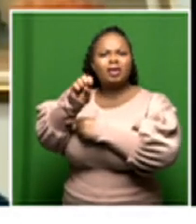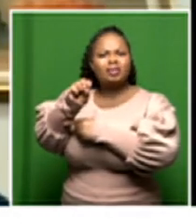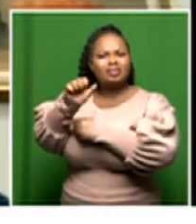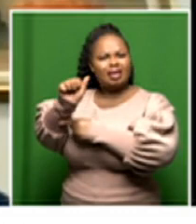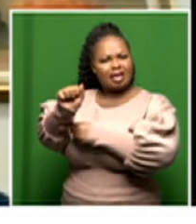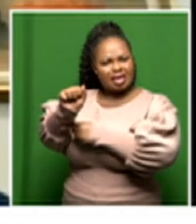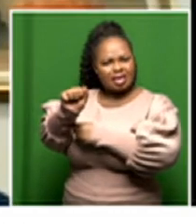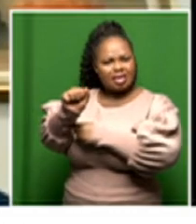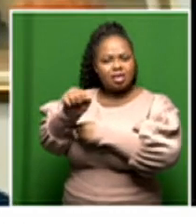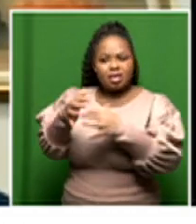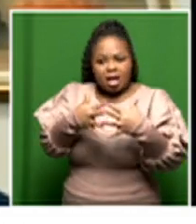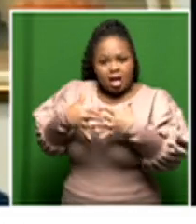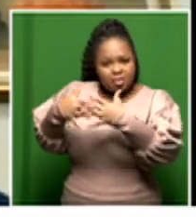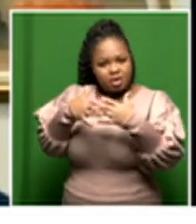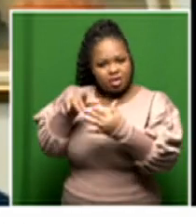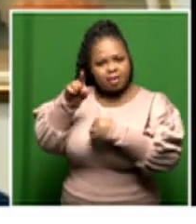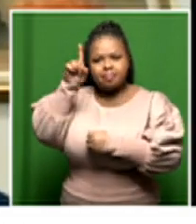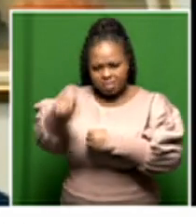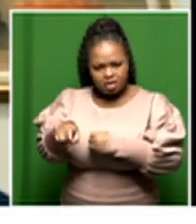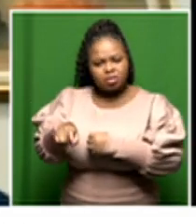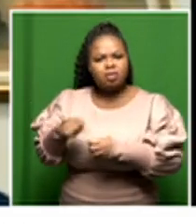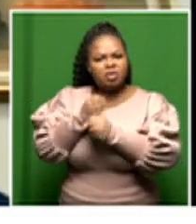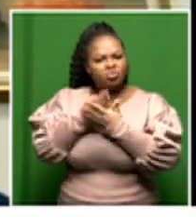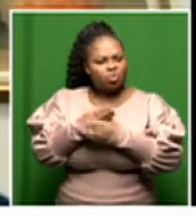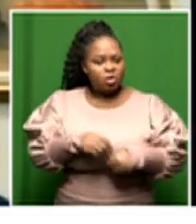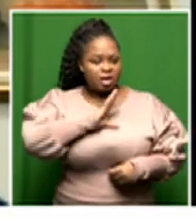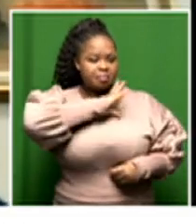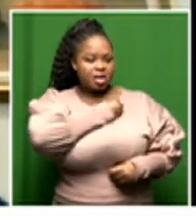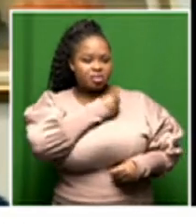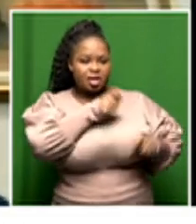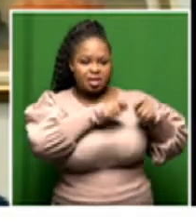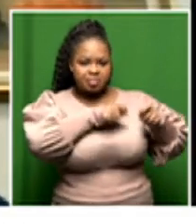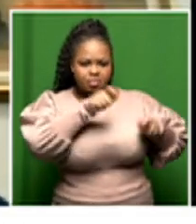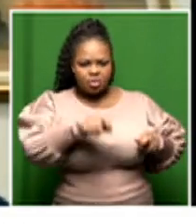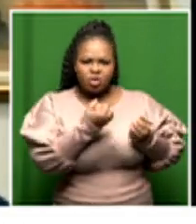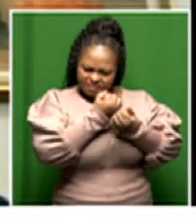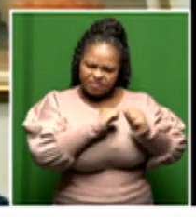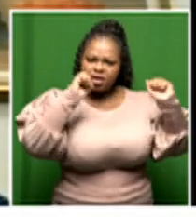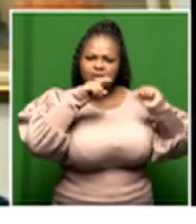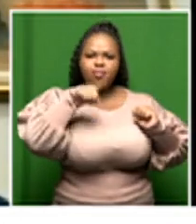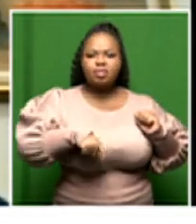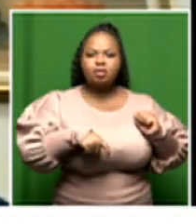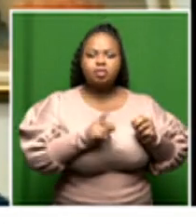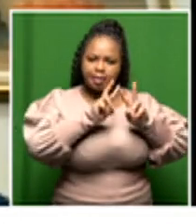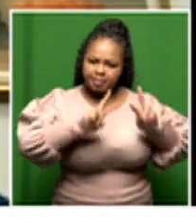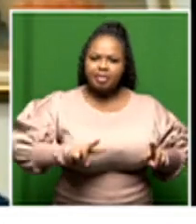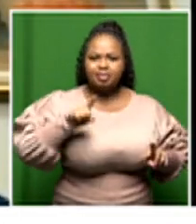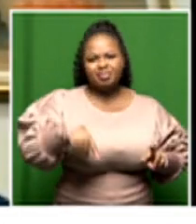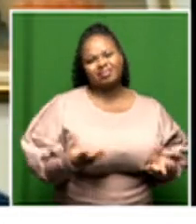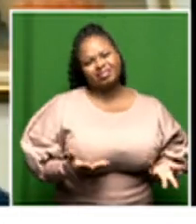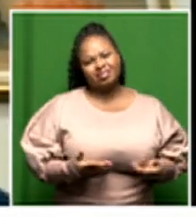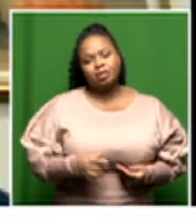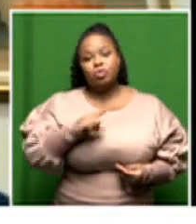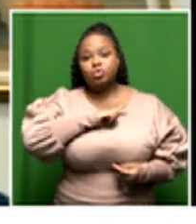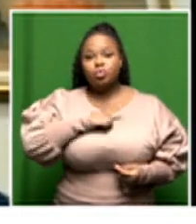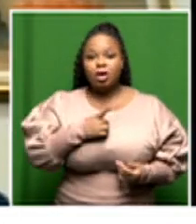more to ensure that the people of Palestine enjoy peace and freedom. So the great powers of the world bear